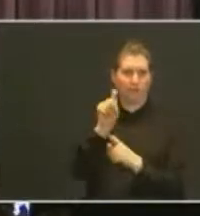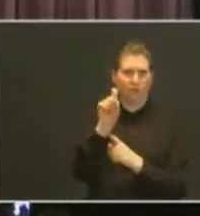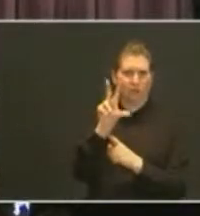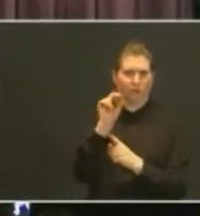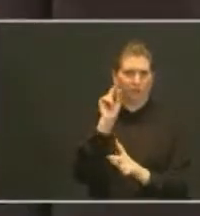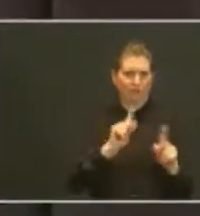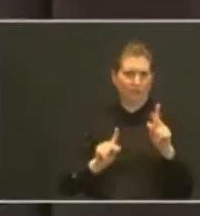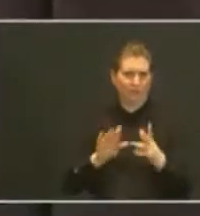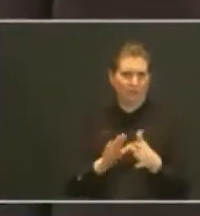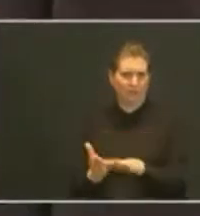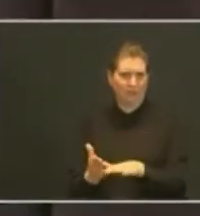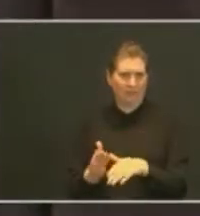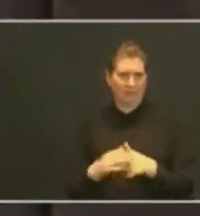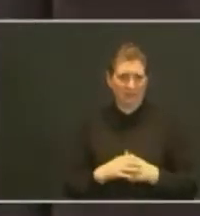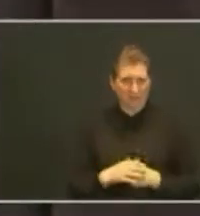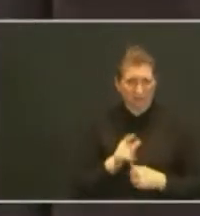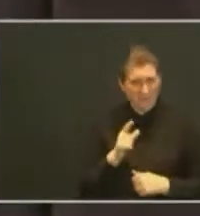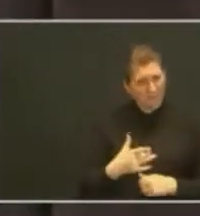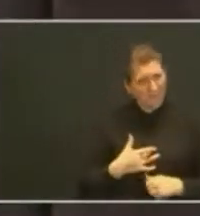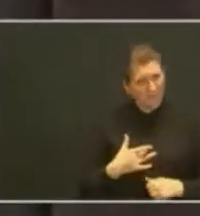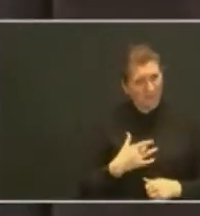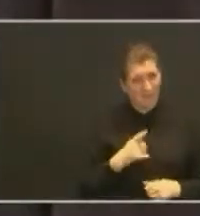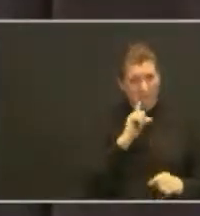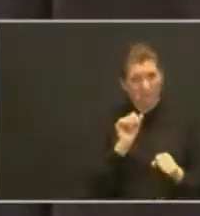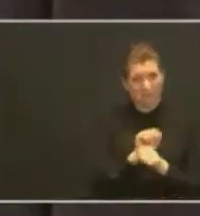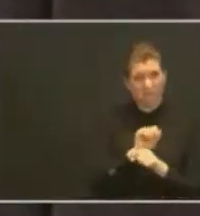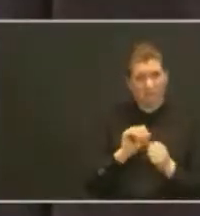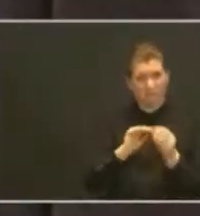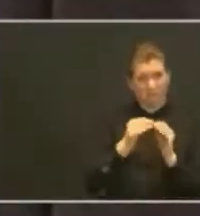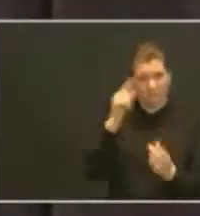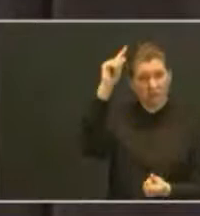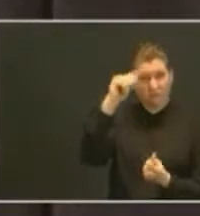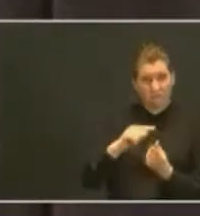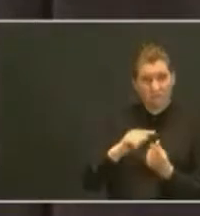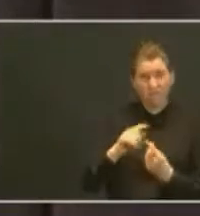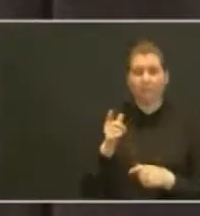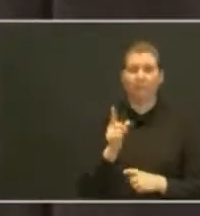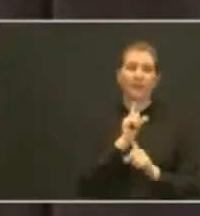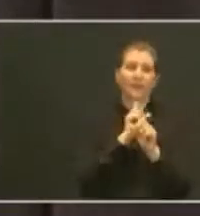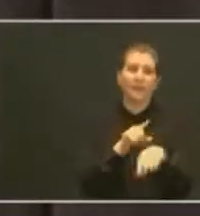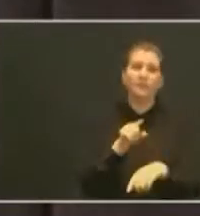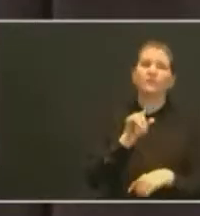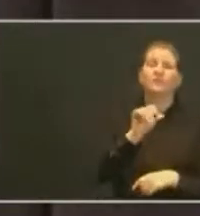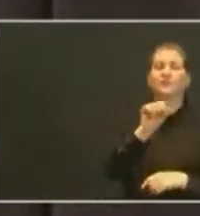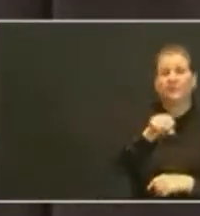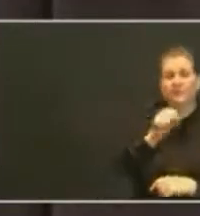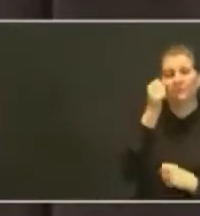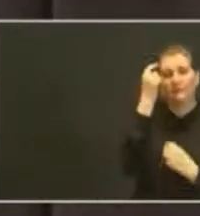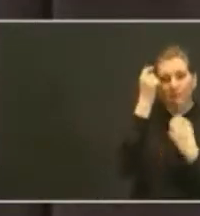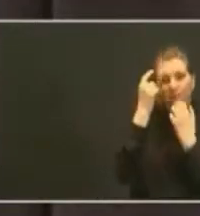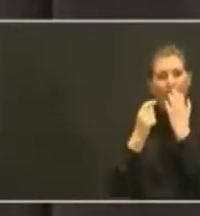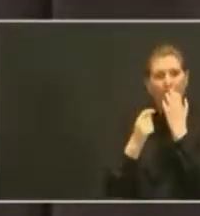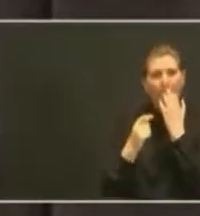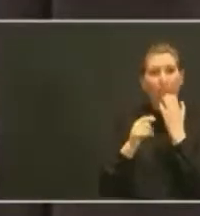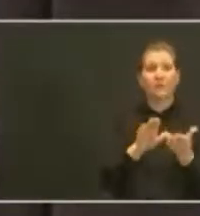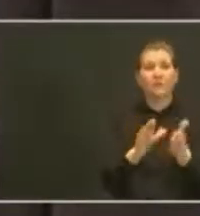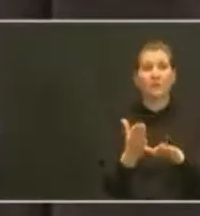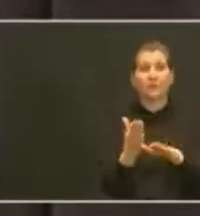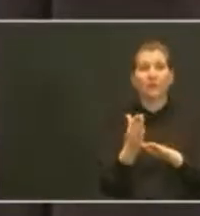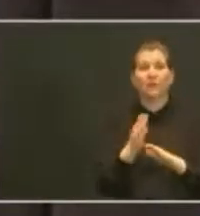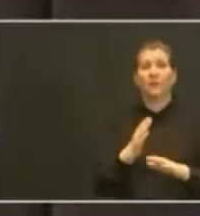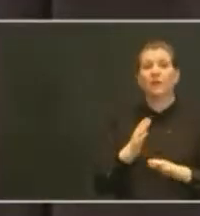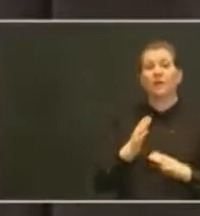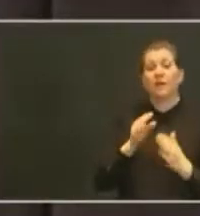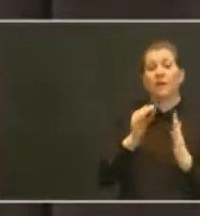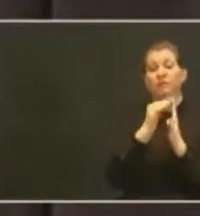know? Thank you for that question. We understand that fatalities lag to a certain extent in